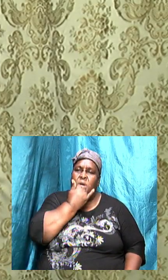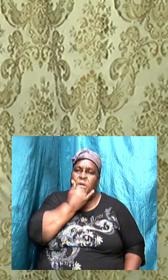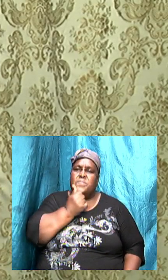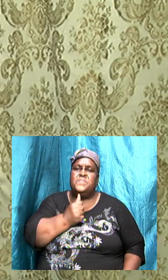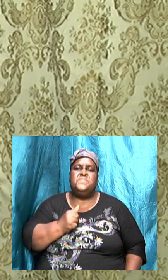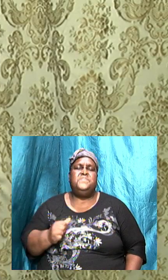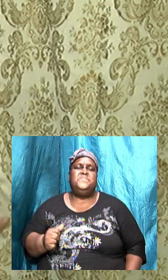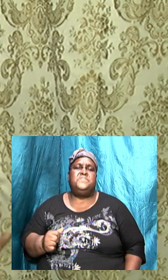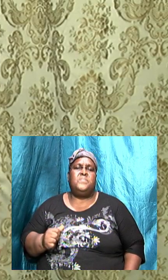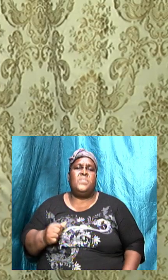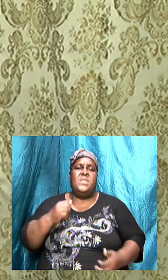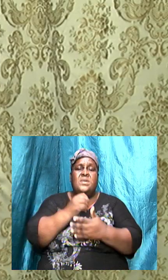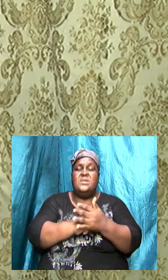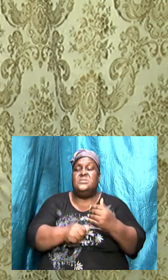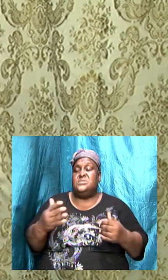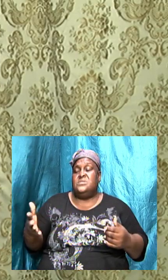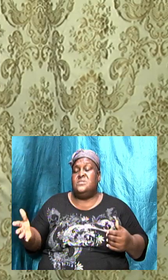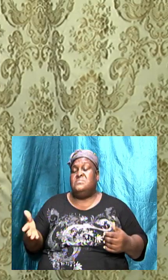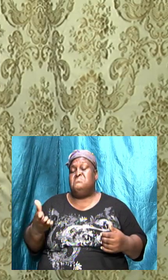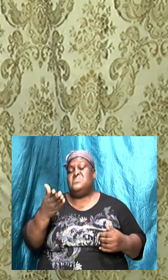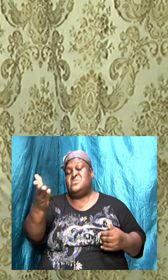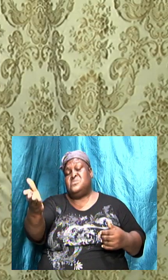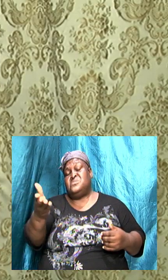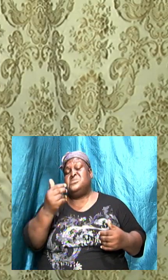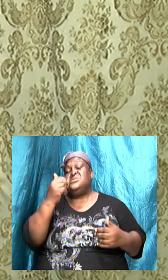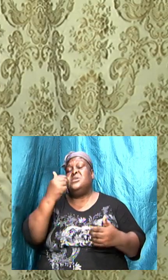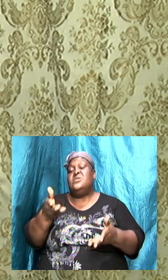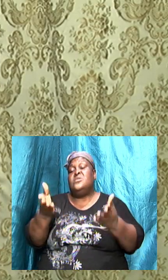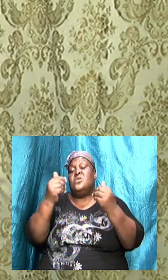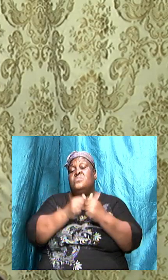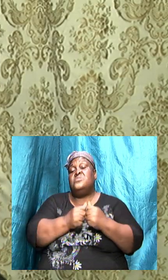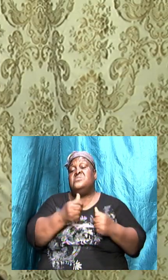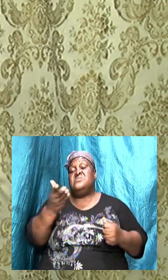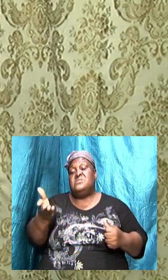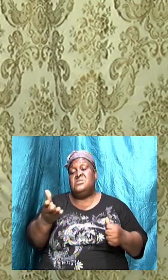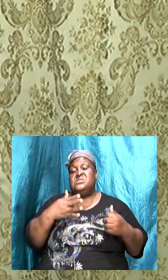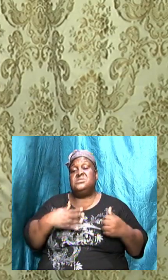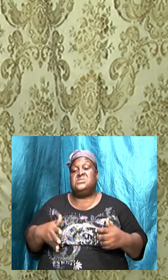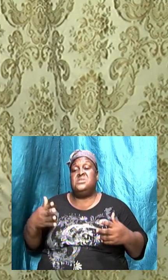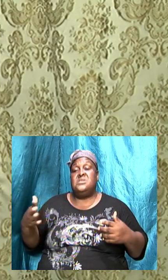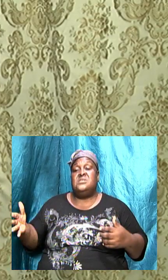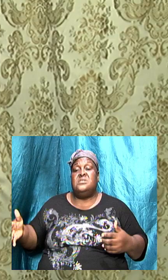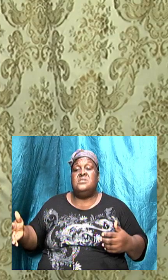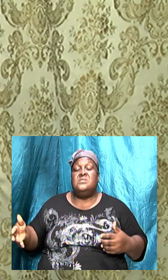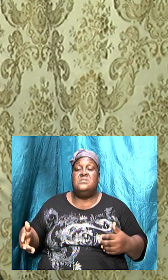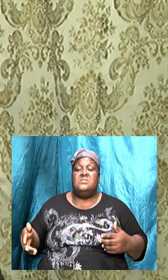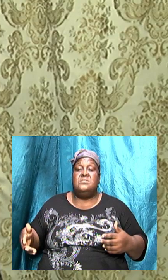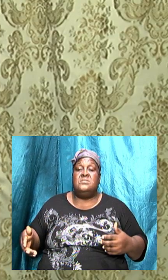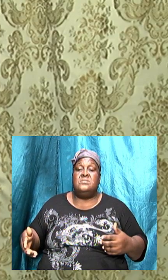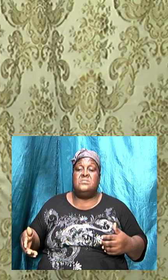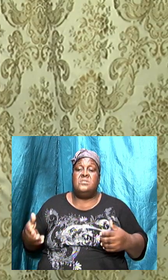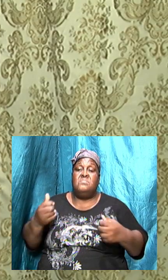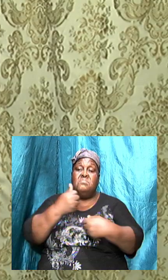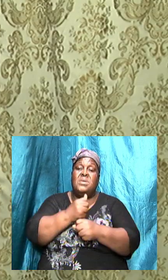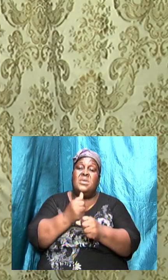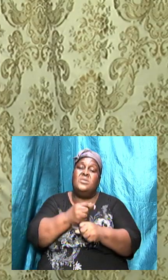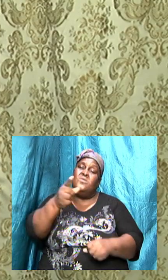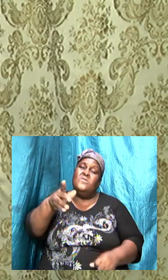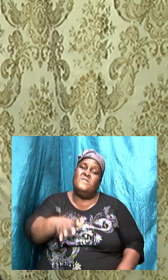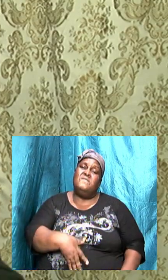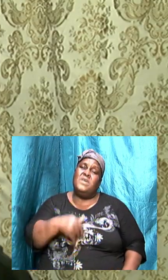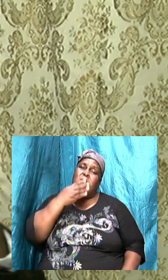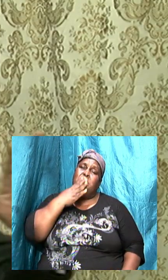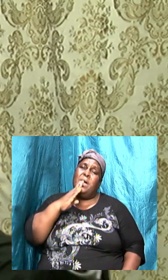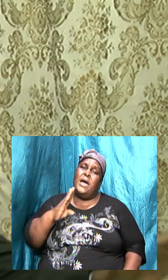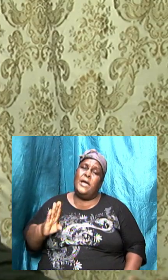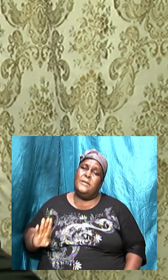And so those that come with these things to water it down and to let you feel good and